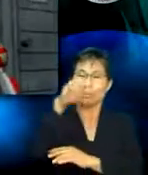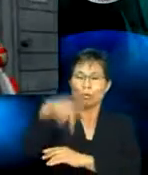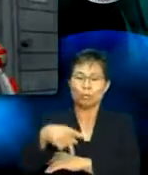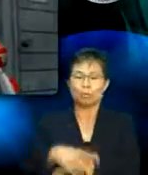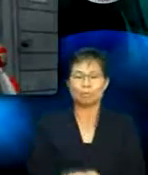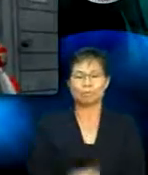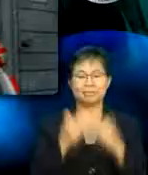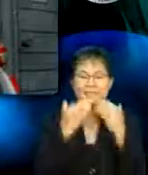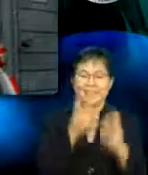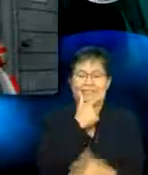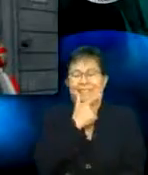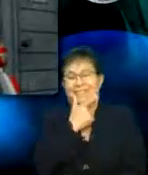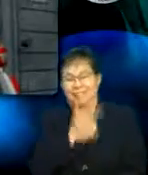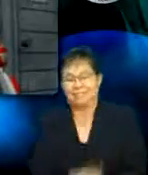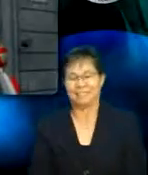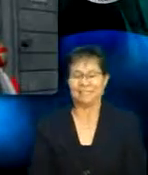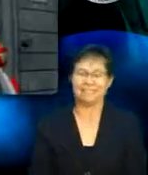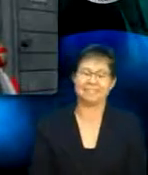Dew.